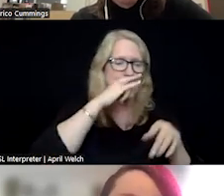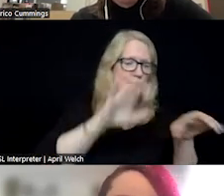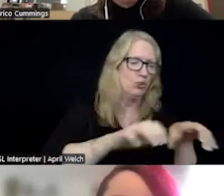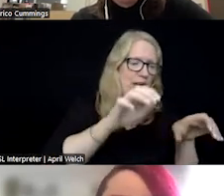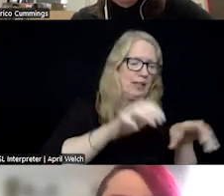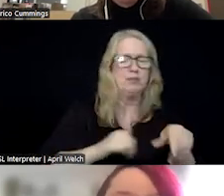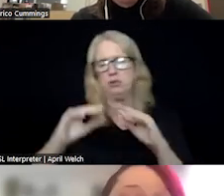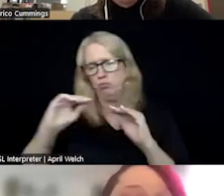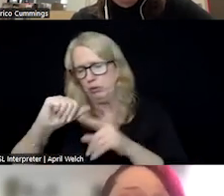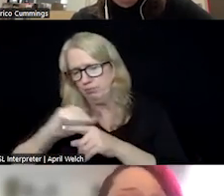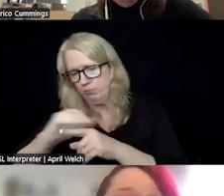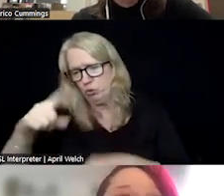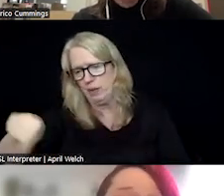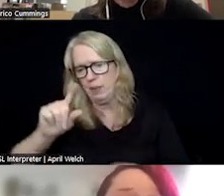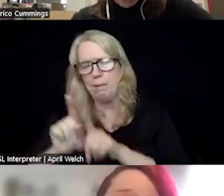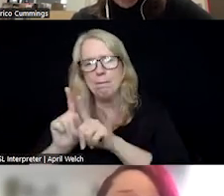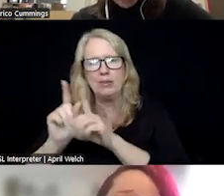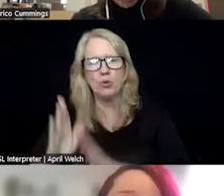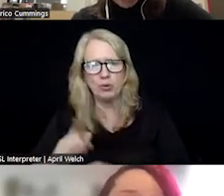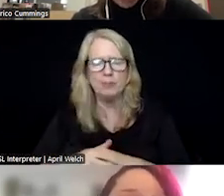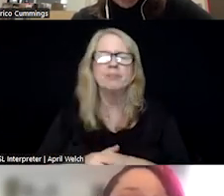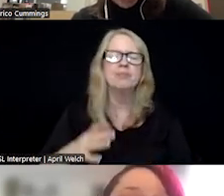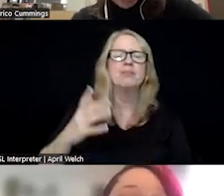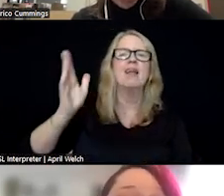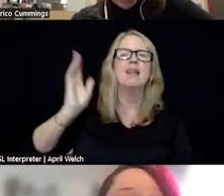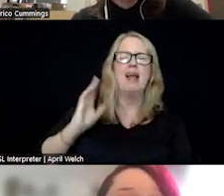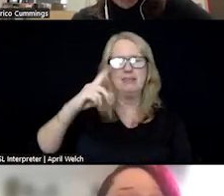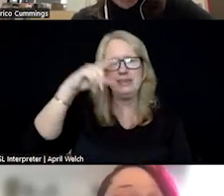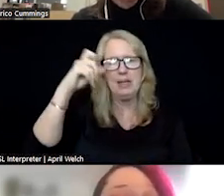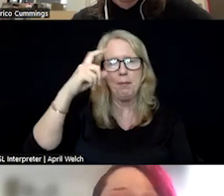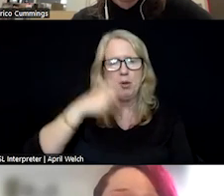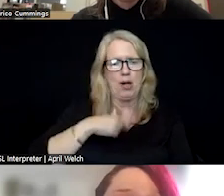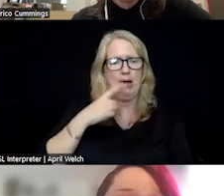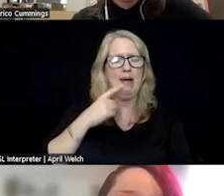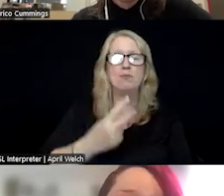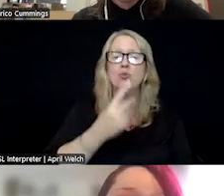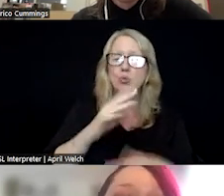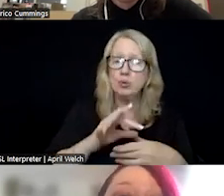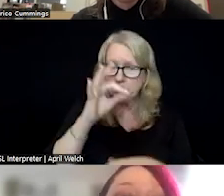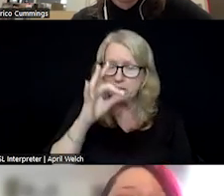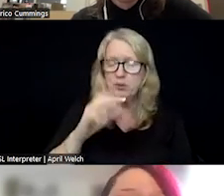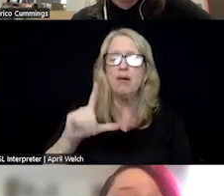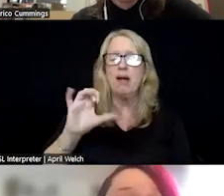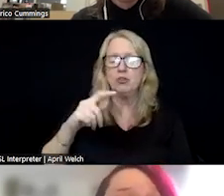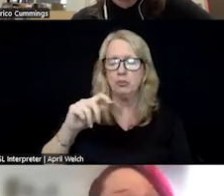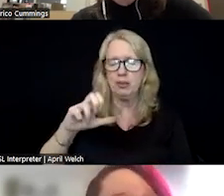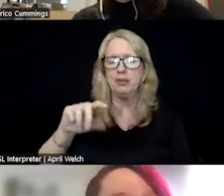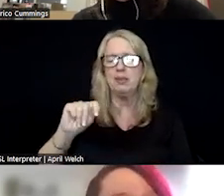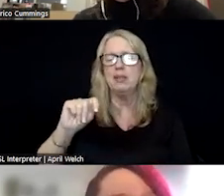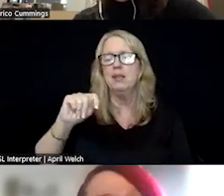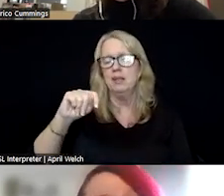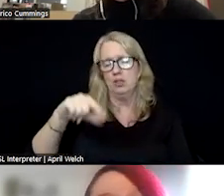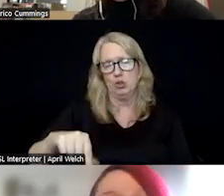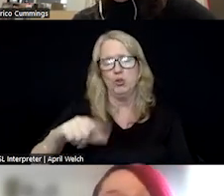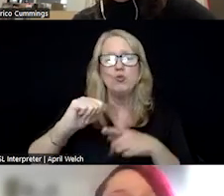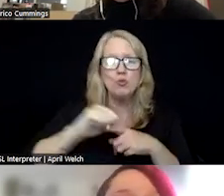activities. So last summer, I was responsible for our Two-Spirit LGBTQ training for the